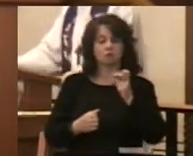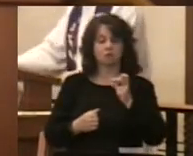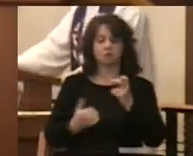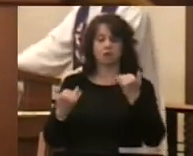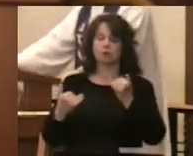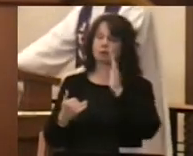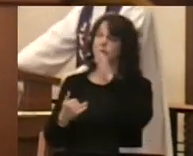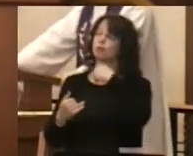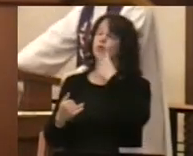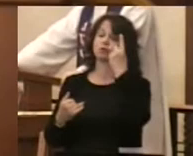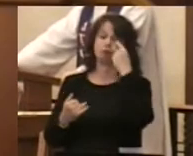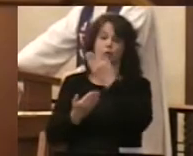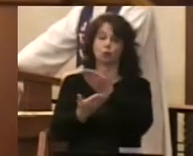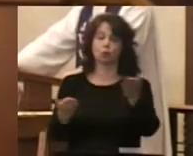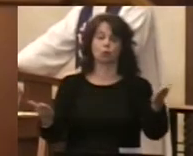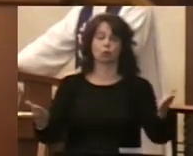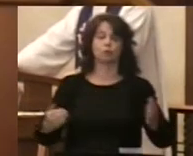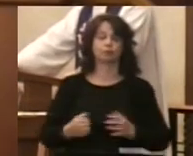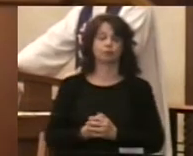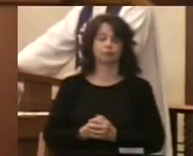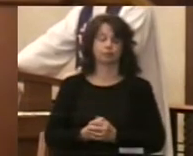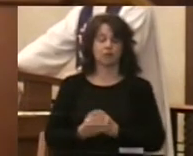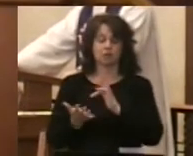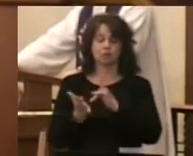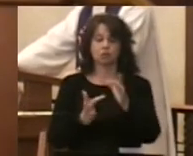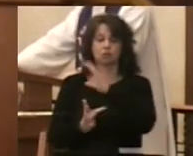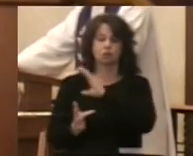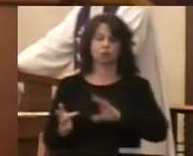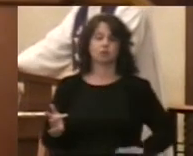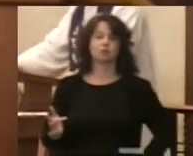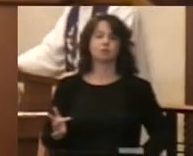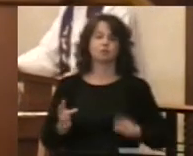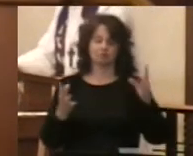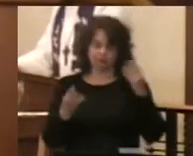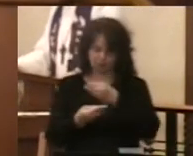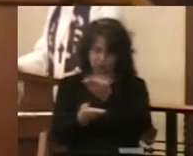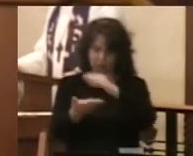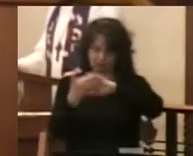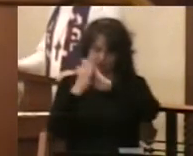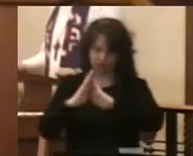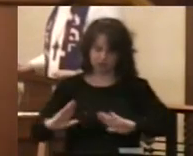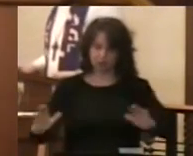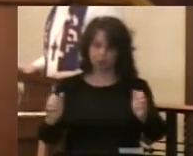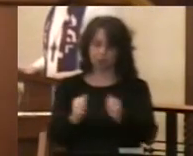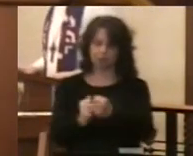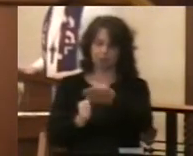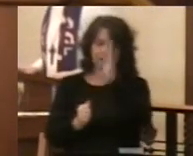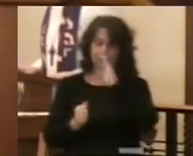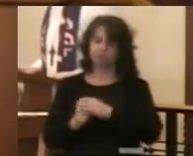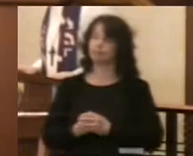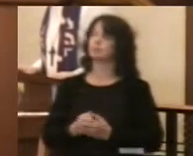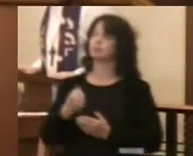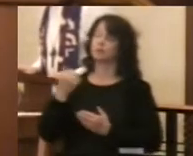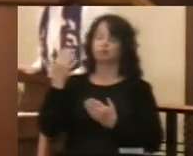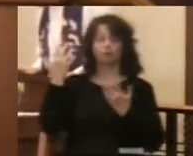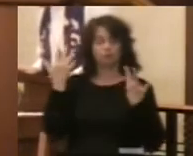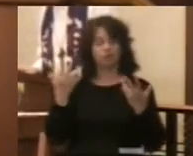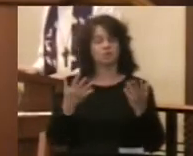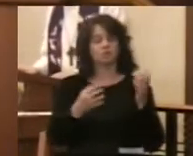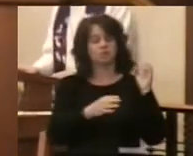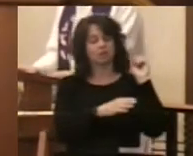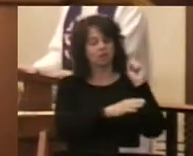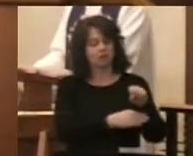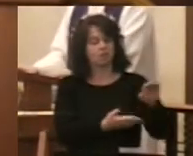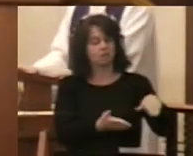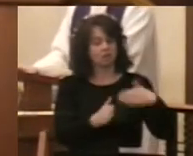sake. In Jesus Christ, you have peace now with God. Since he has defeated death, so too is